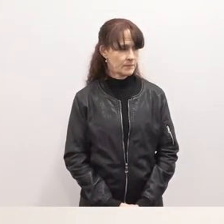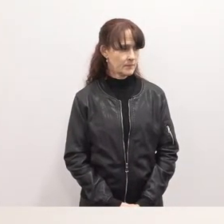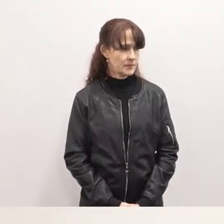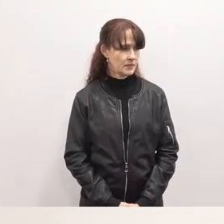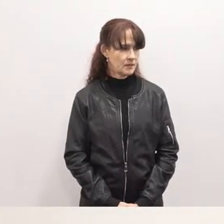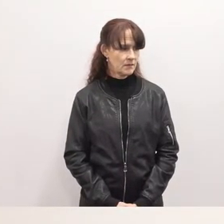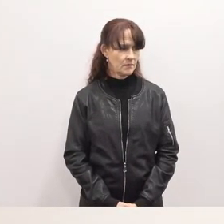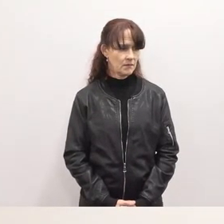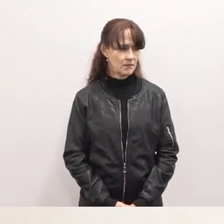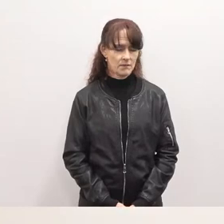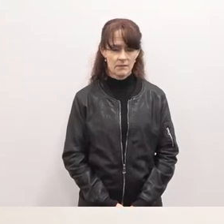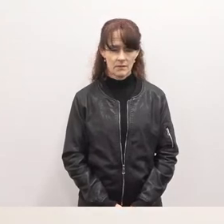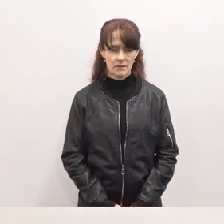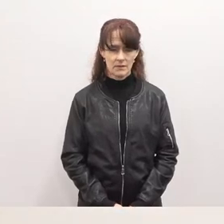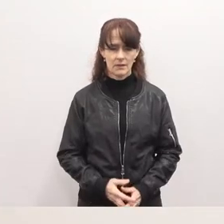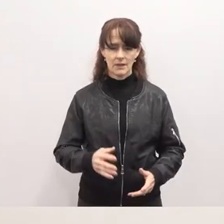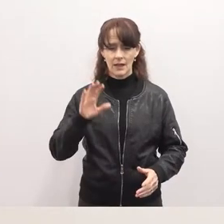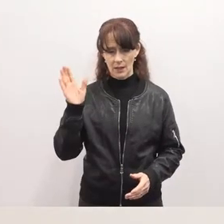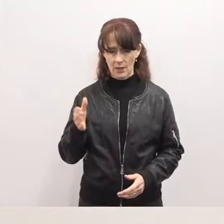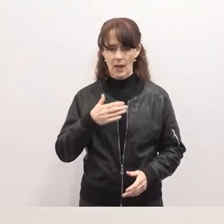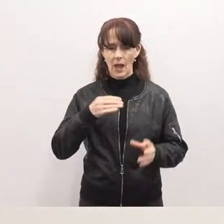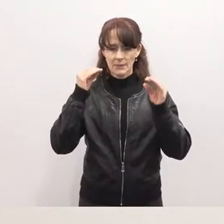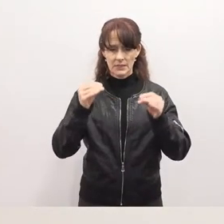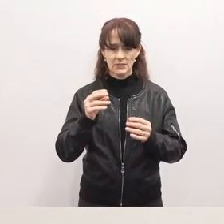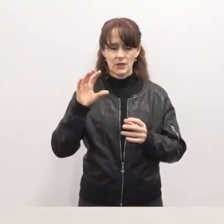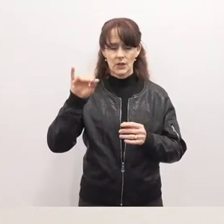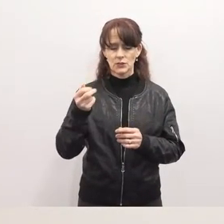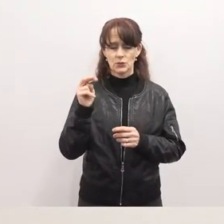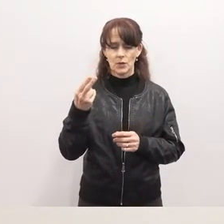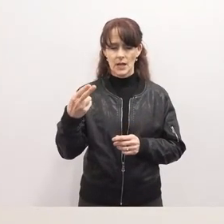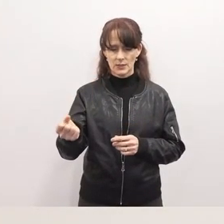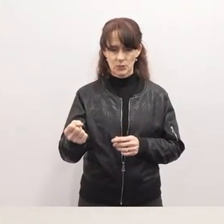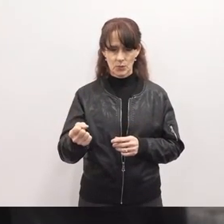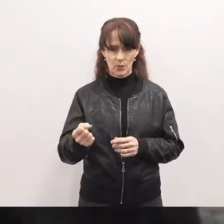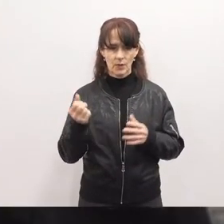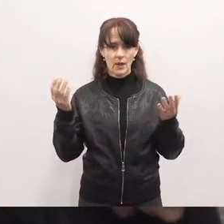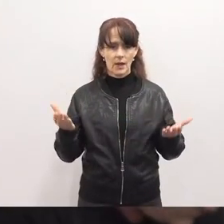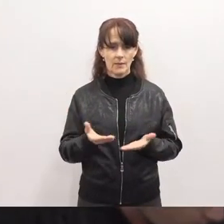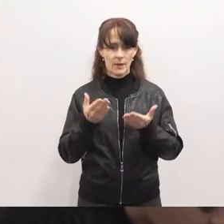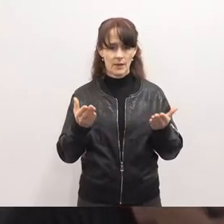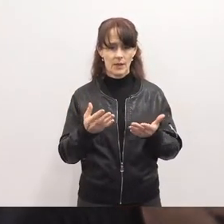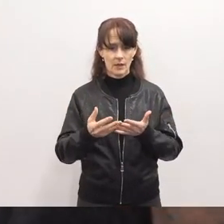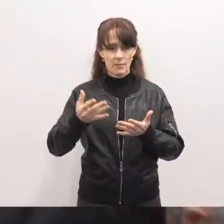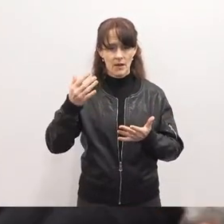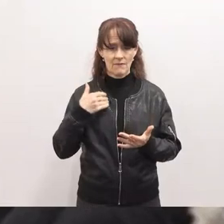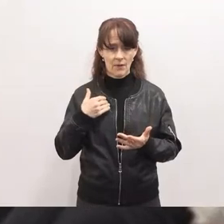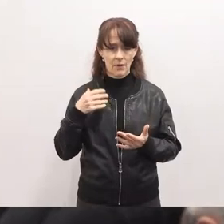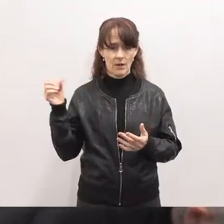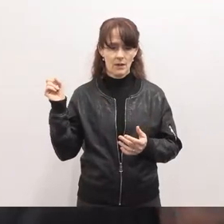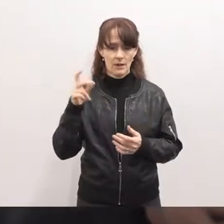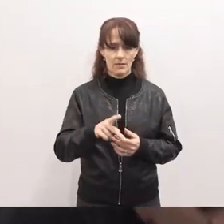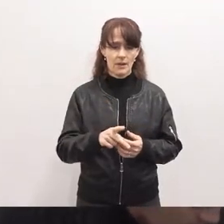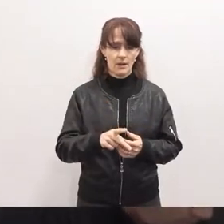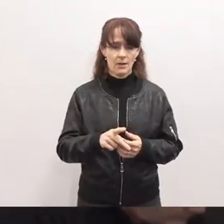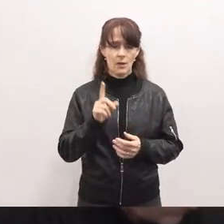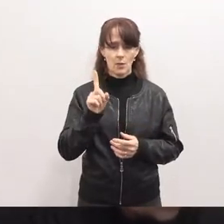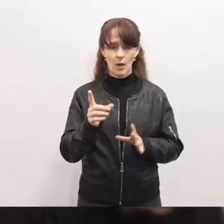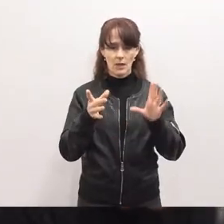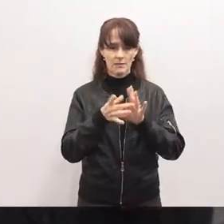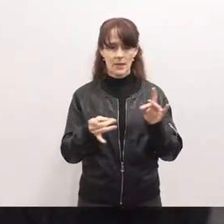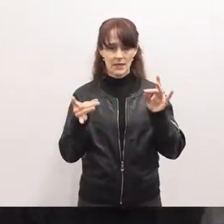My name's Stephanie Perez, and I'm a teacher at Jordan High School. So I came here before, but I come to you today with one